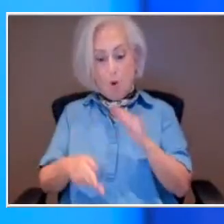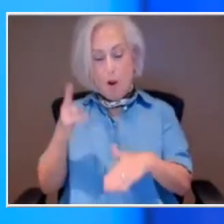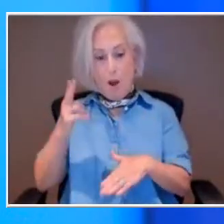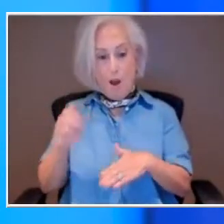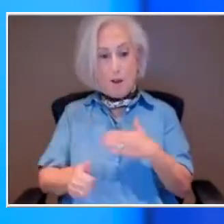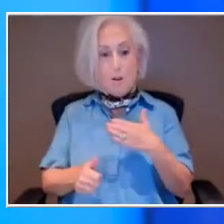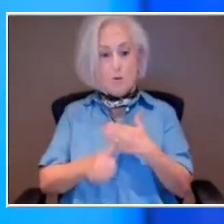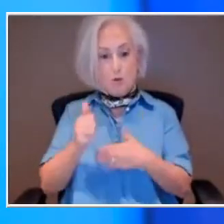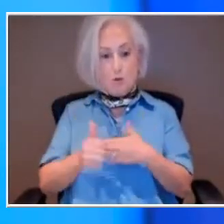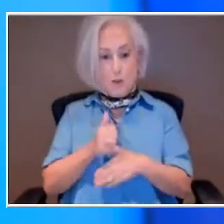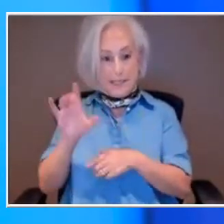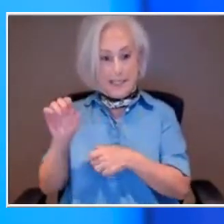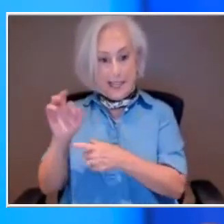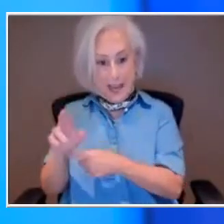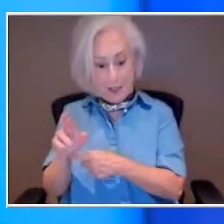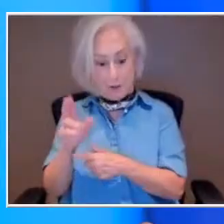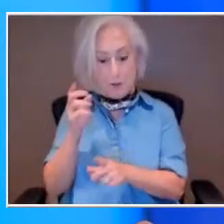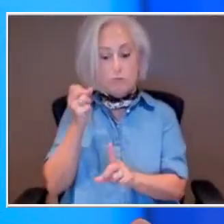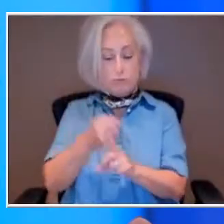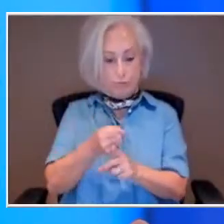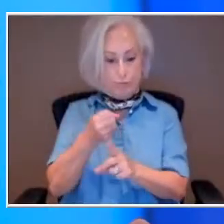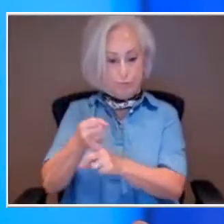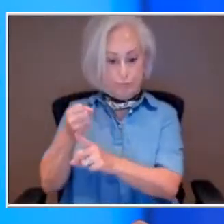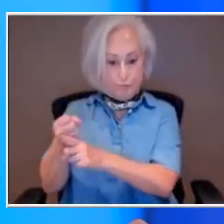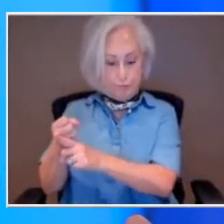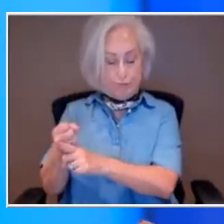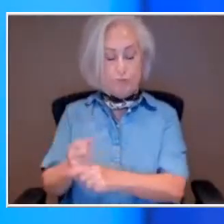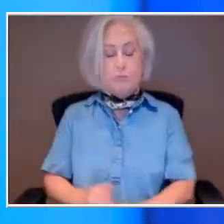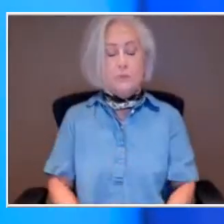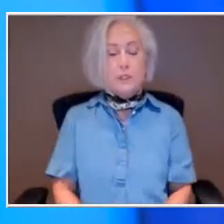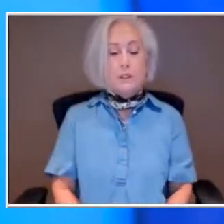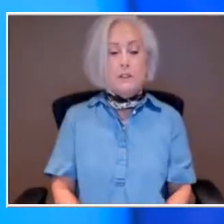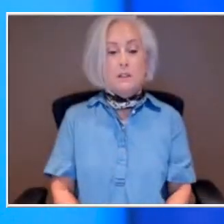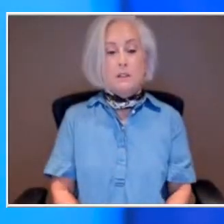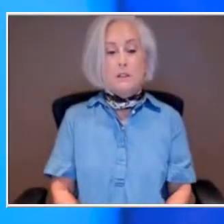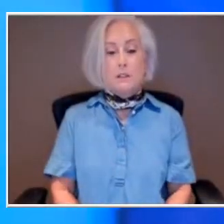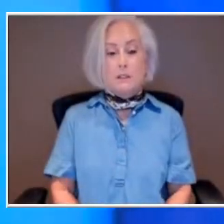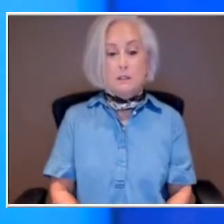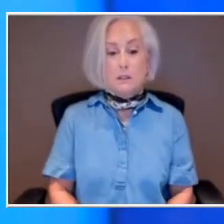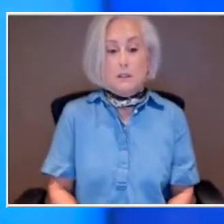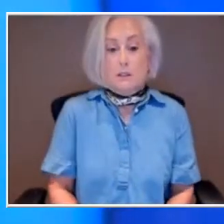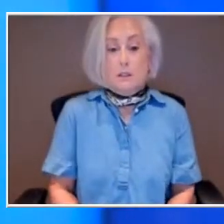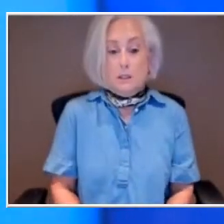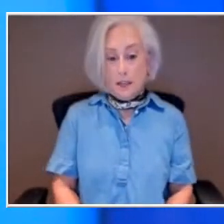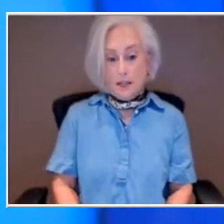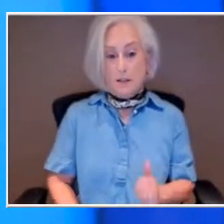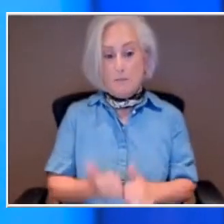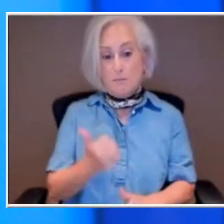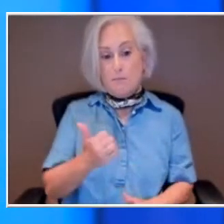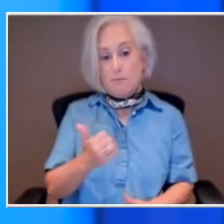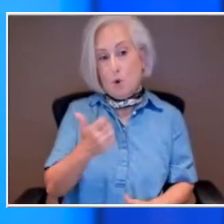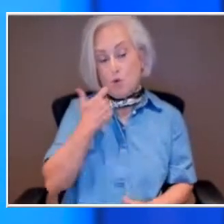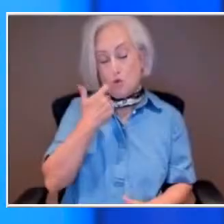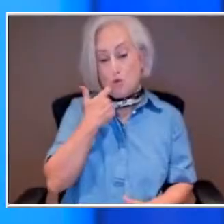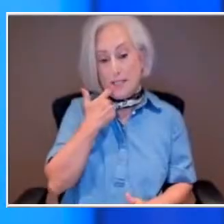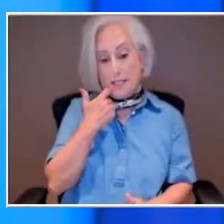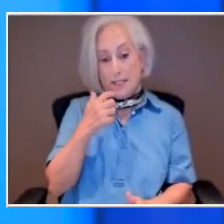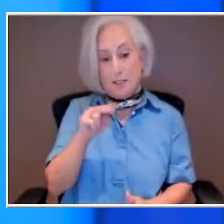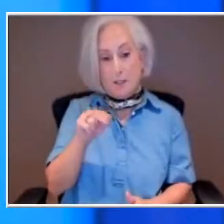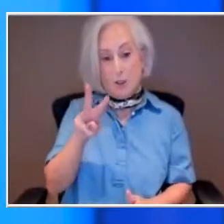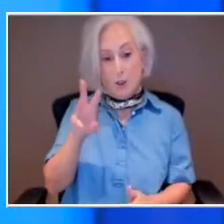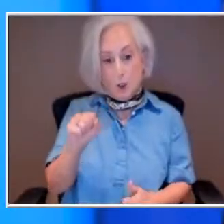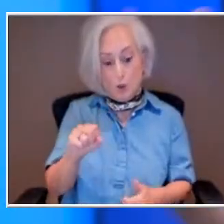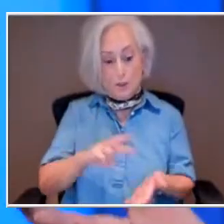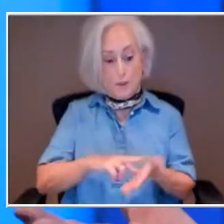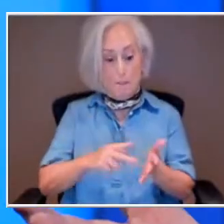recurrence. I would say actually the greatest newest literature, it's really the combination of muscle